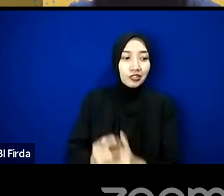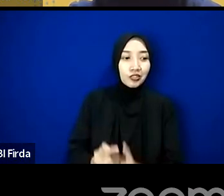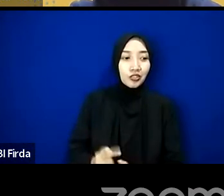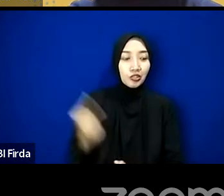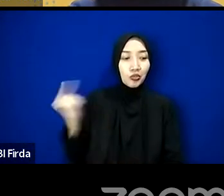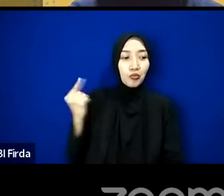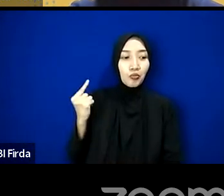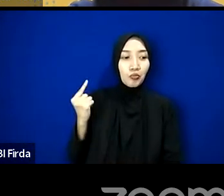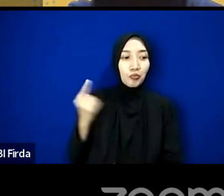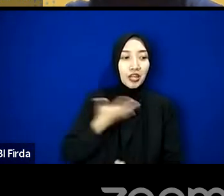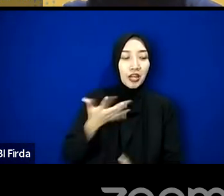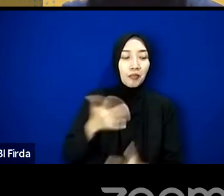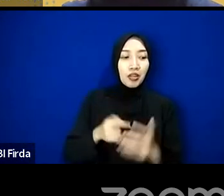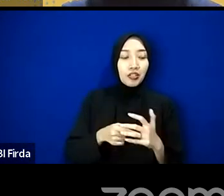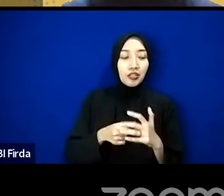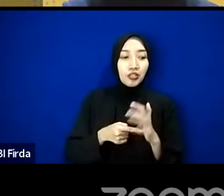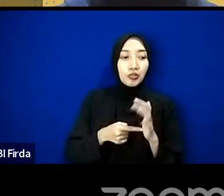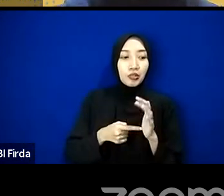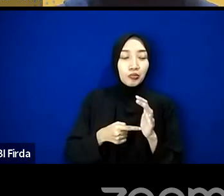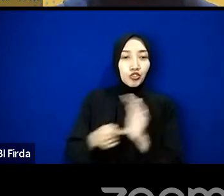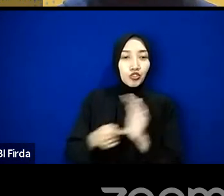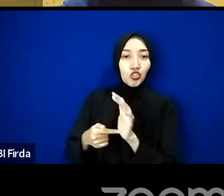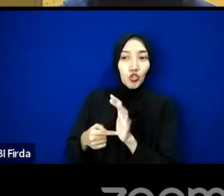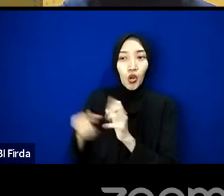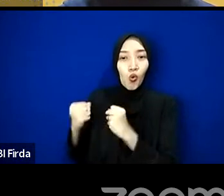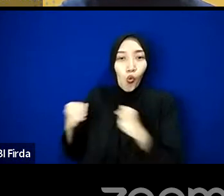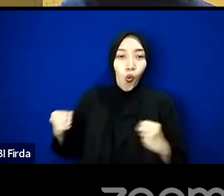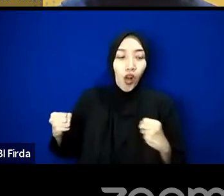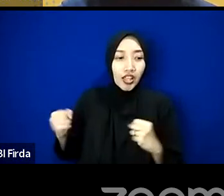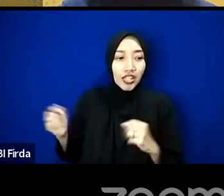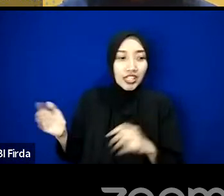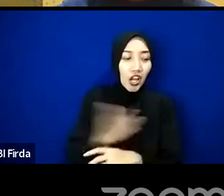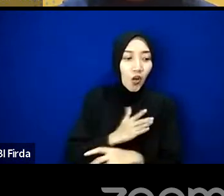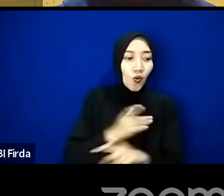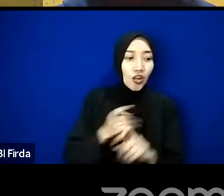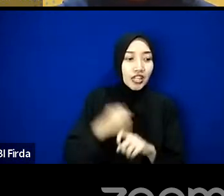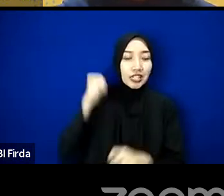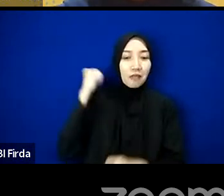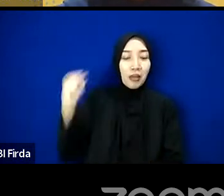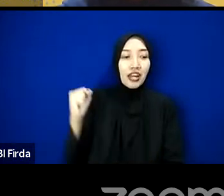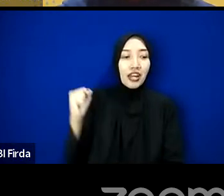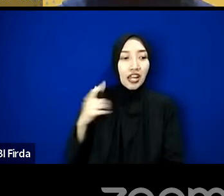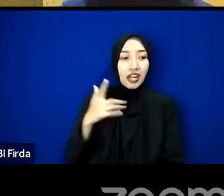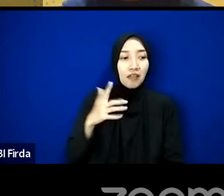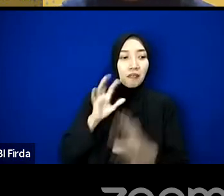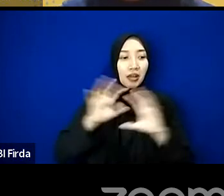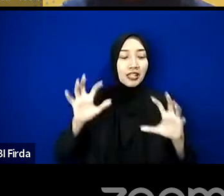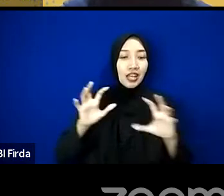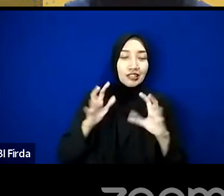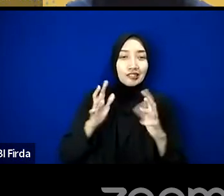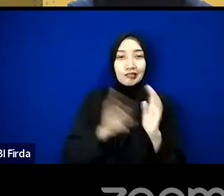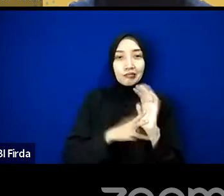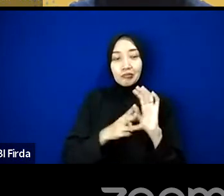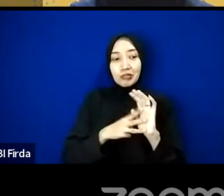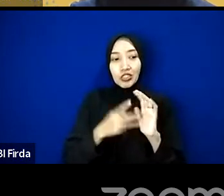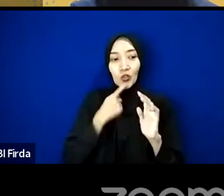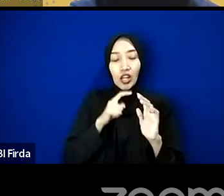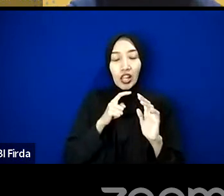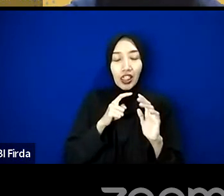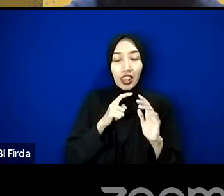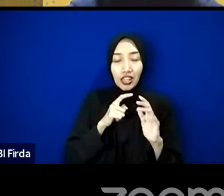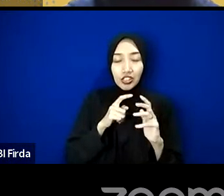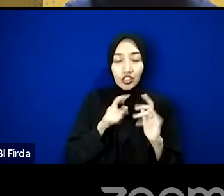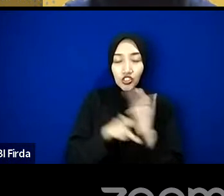the independence, maybe there are a lot of issues of those who are, becoming a proxy of certain powers. So then there is